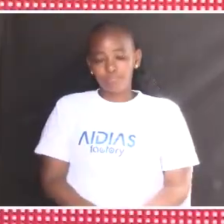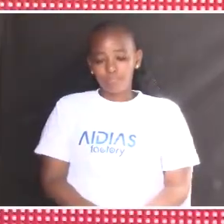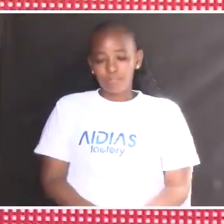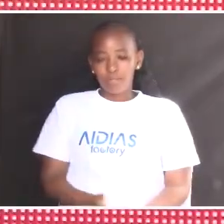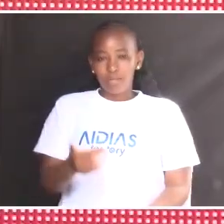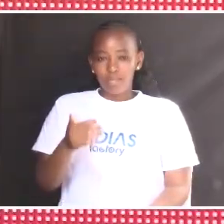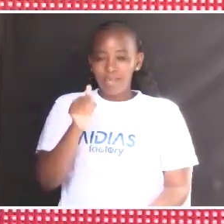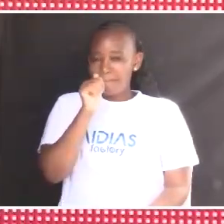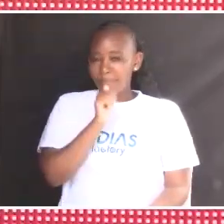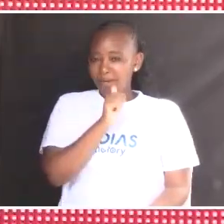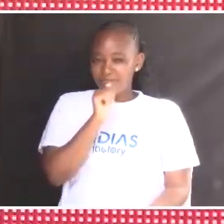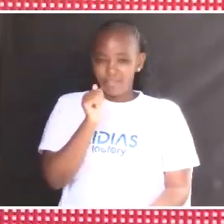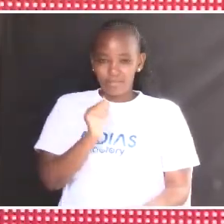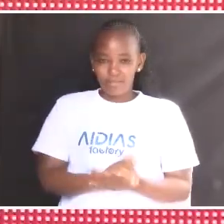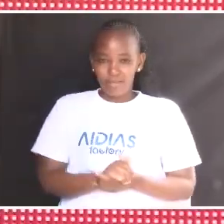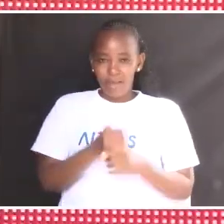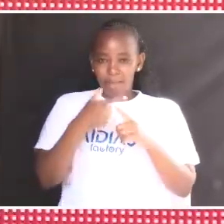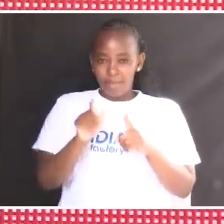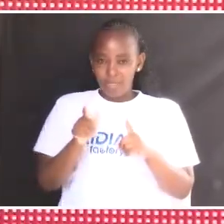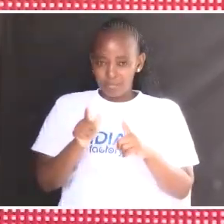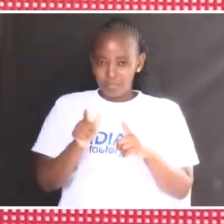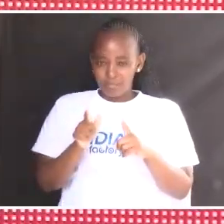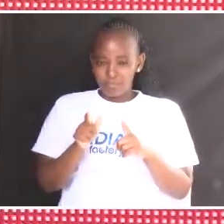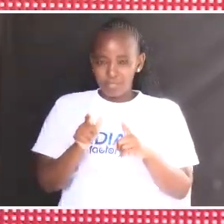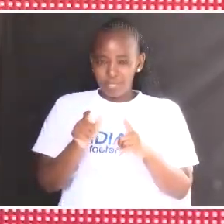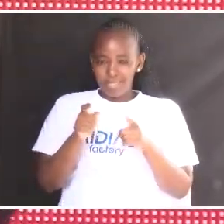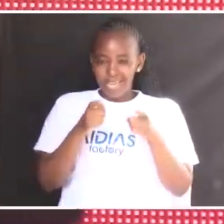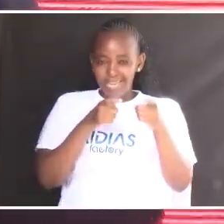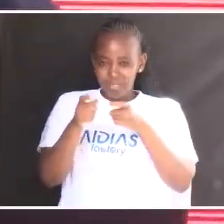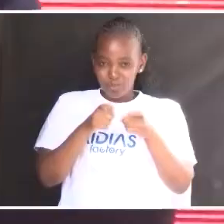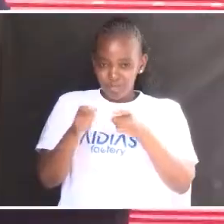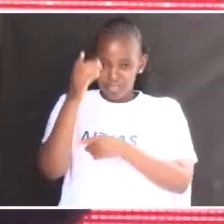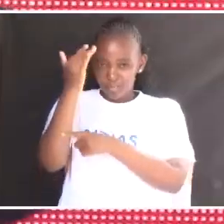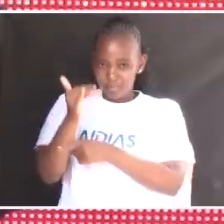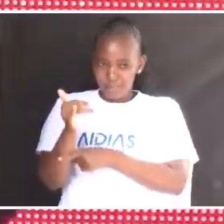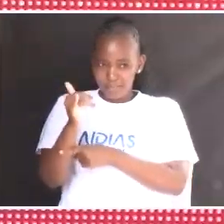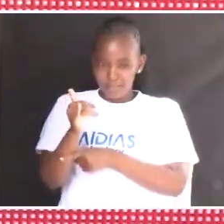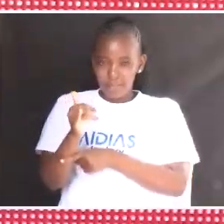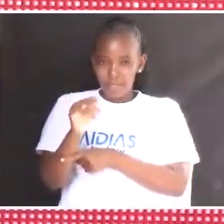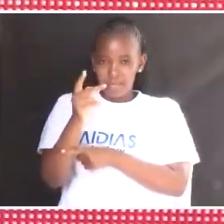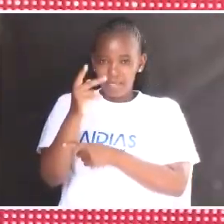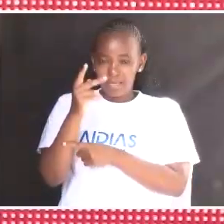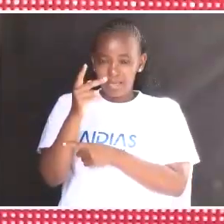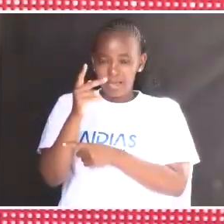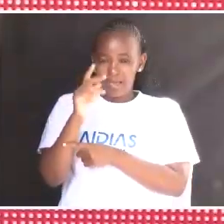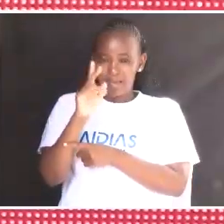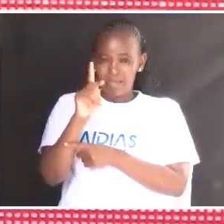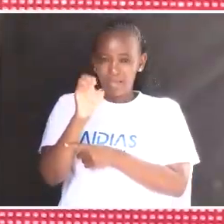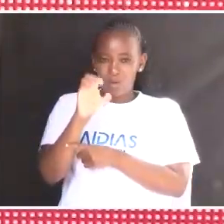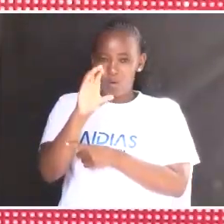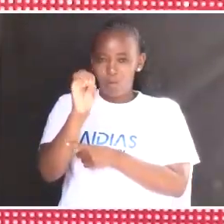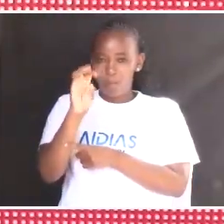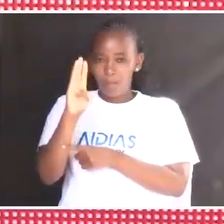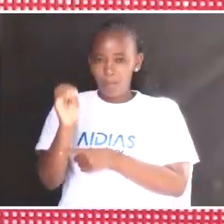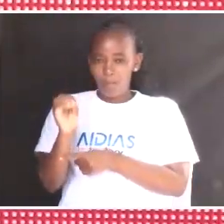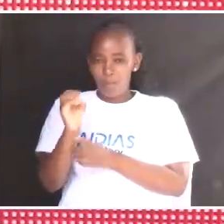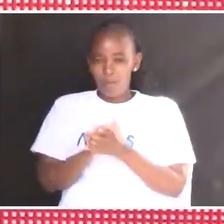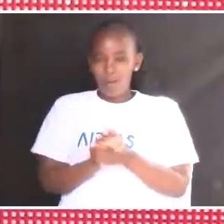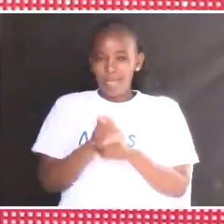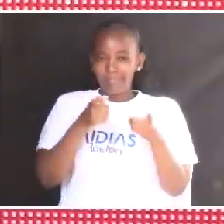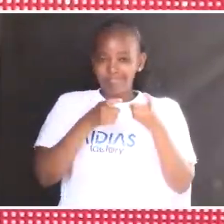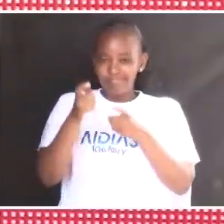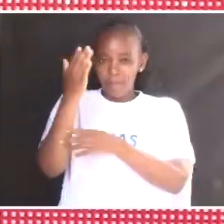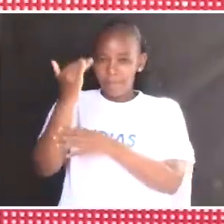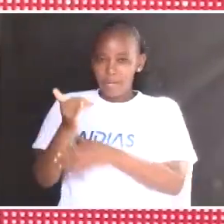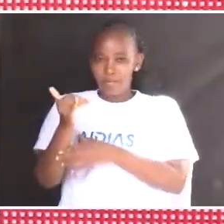are private entities, but they are regulated by the Kenya Copyright Board. The Kenya Copyright Board regulates